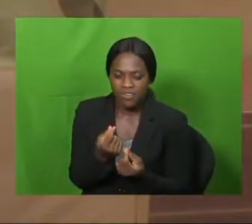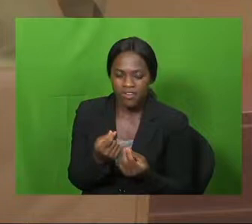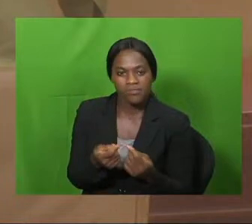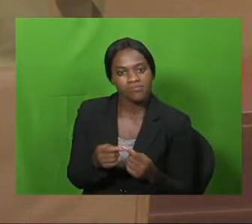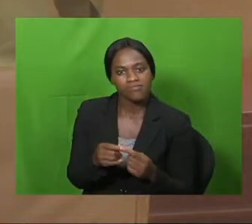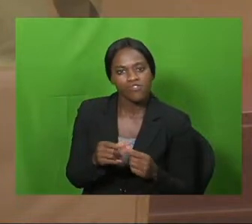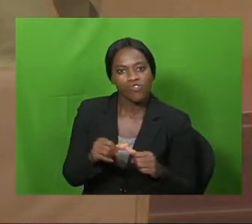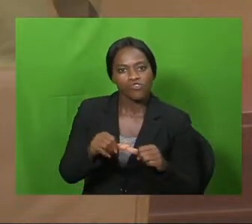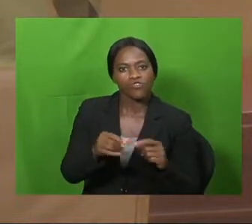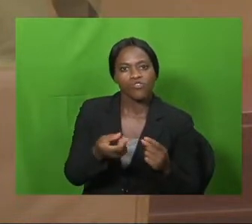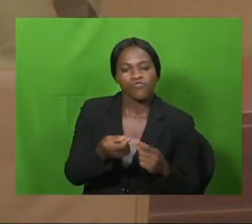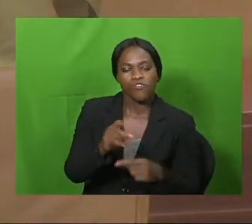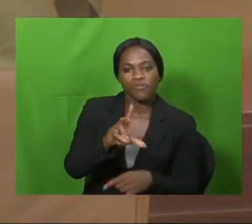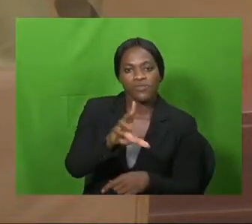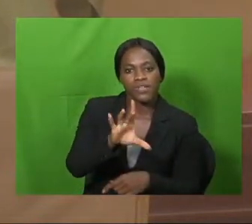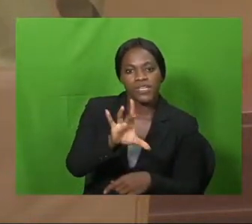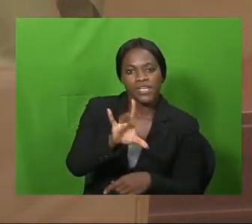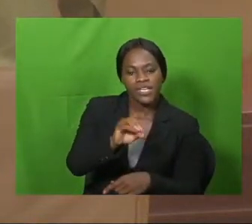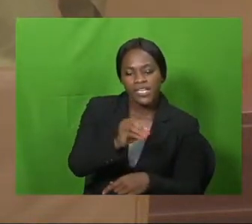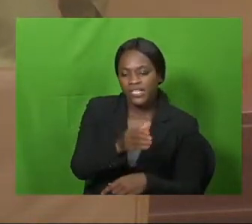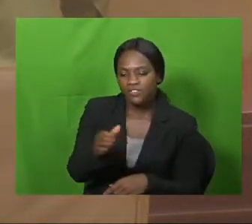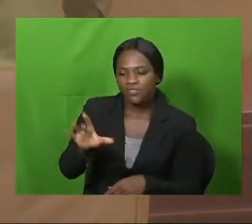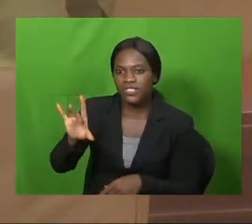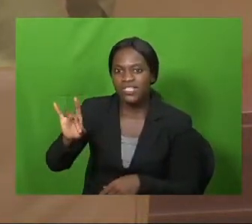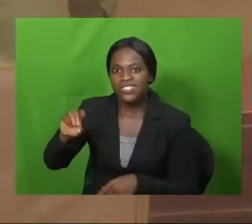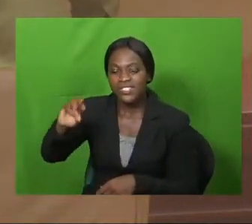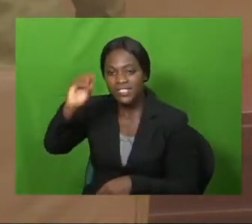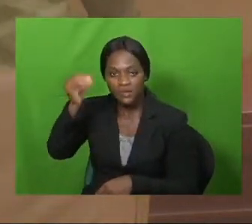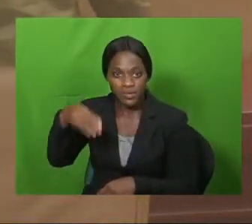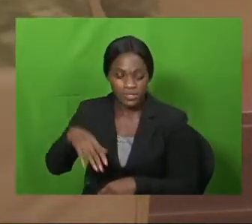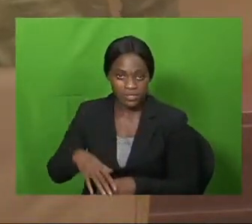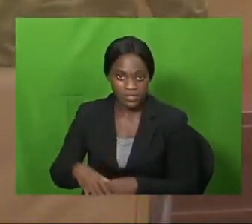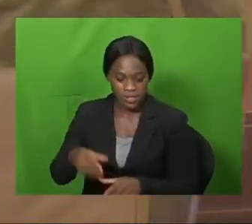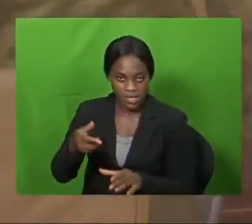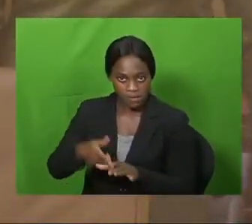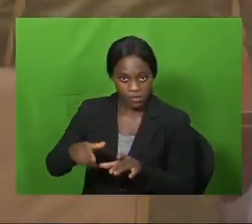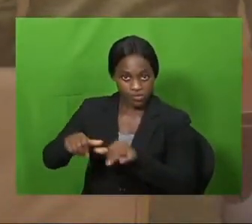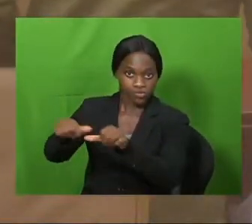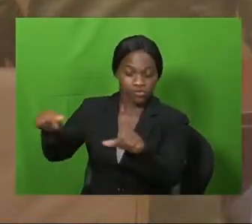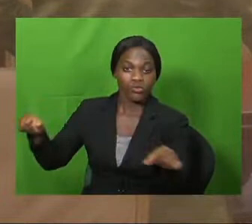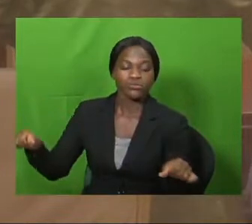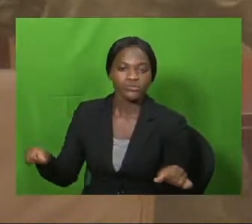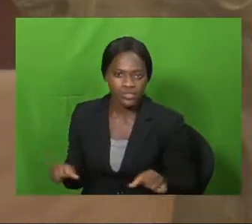88%. Mr. Speaker, in the petroleum sector,